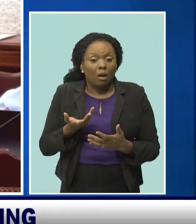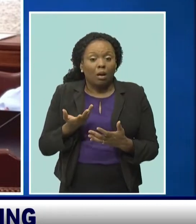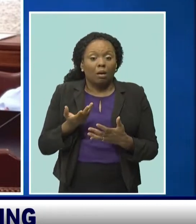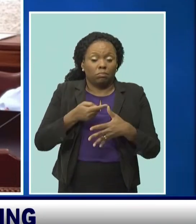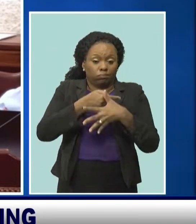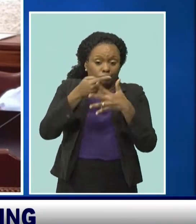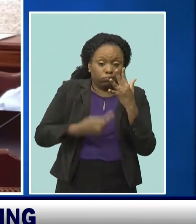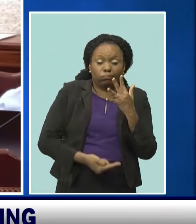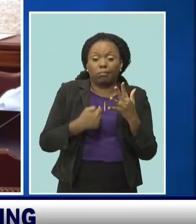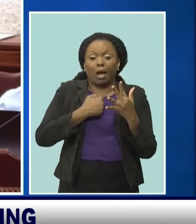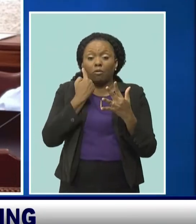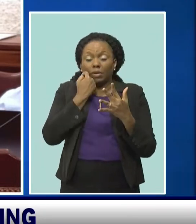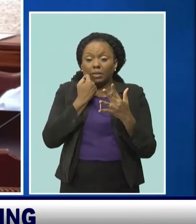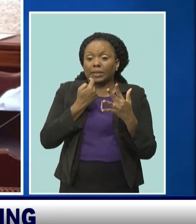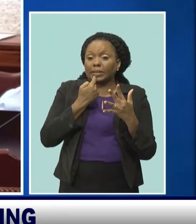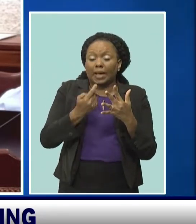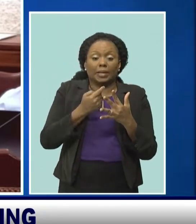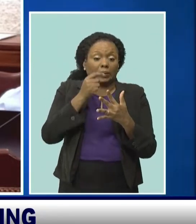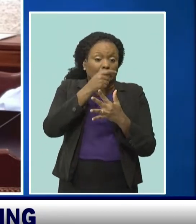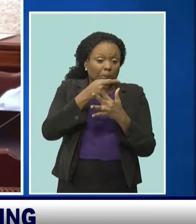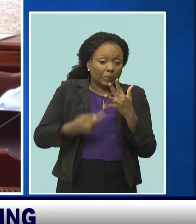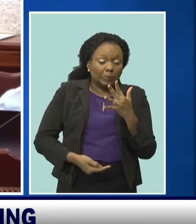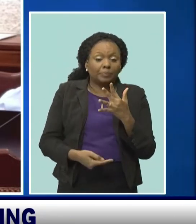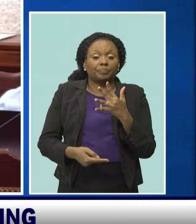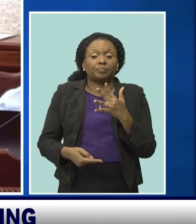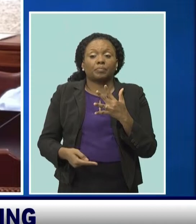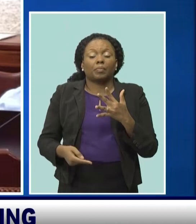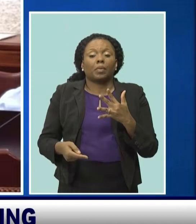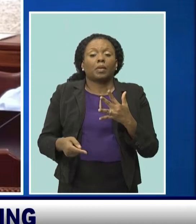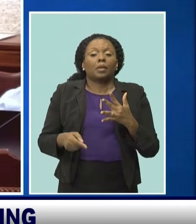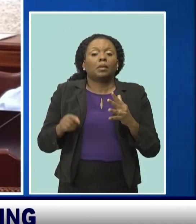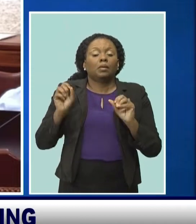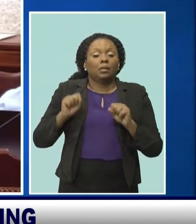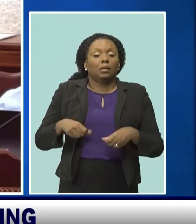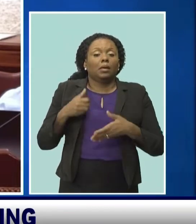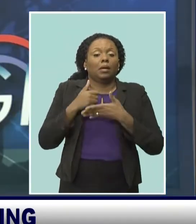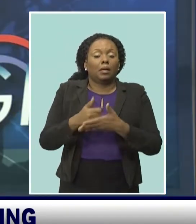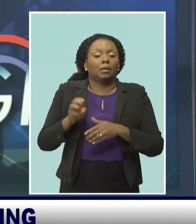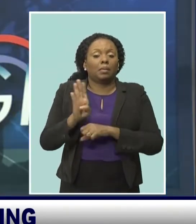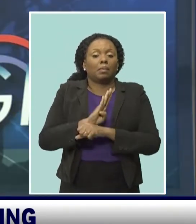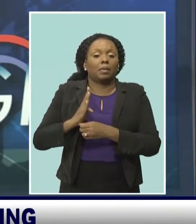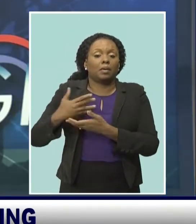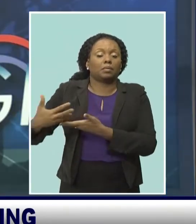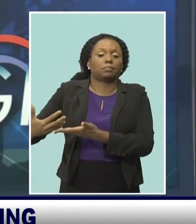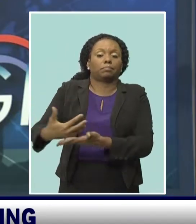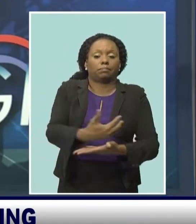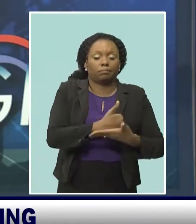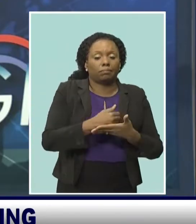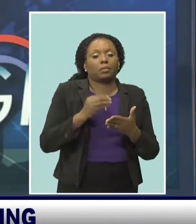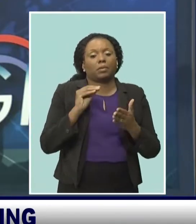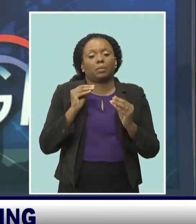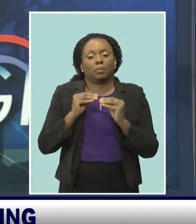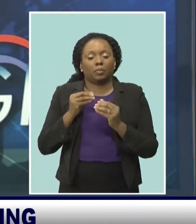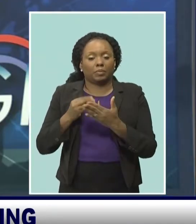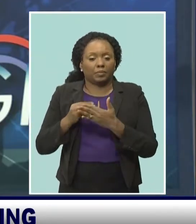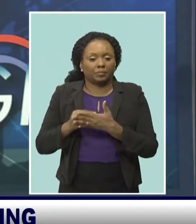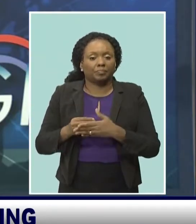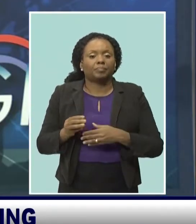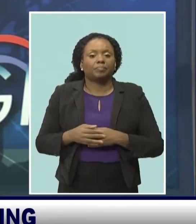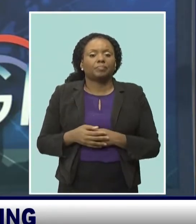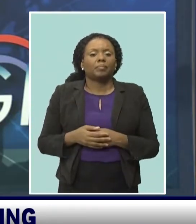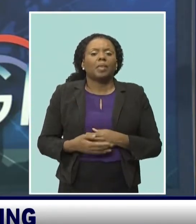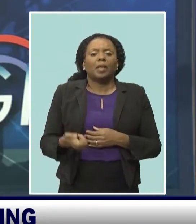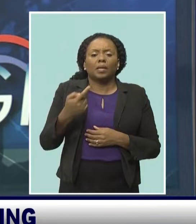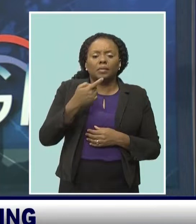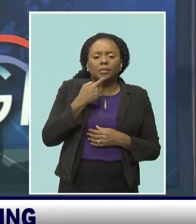those things that I talk about are things, sir, that should bring revenue into the country. Mr. Simmons explains what is being proposed